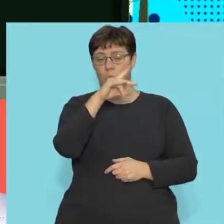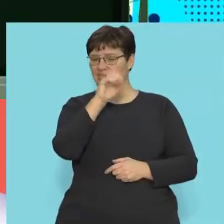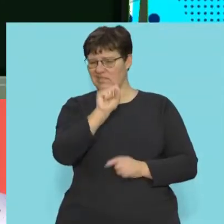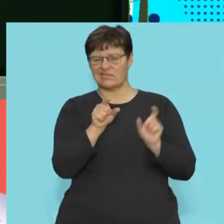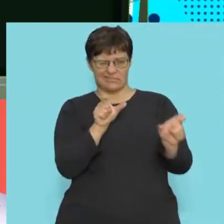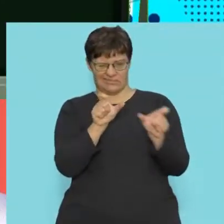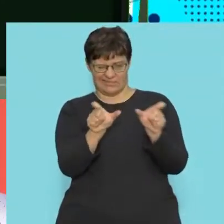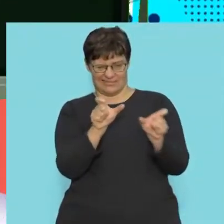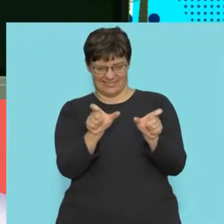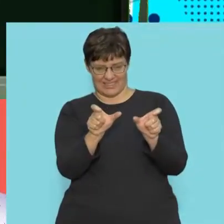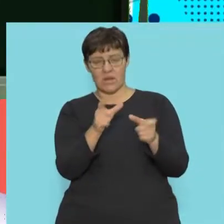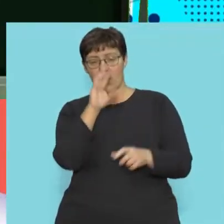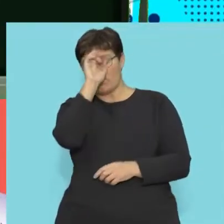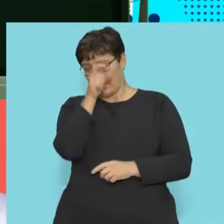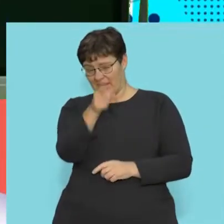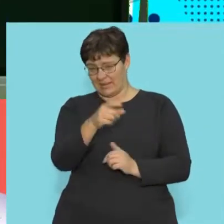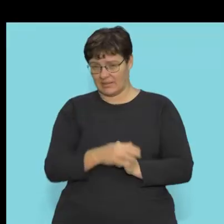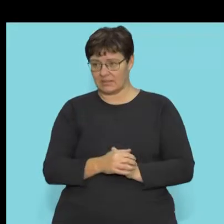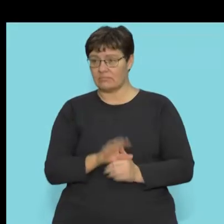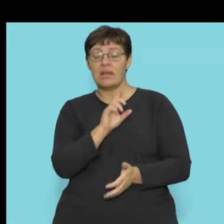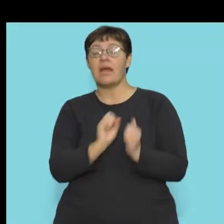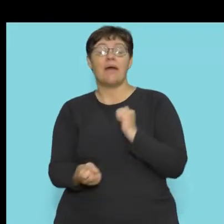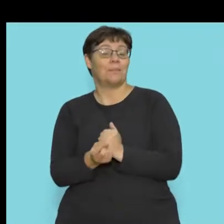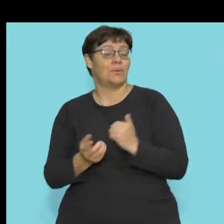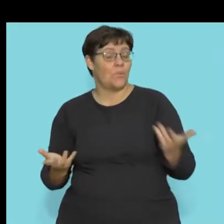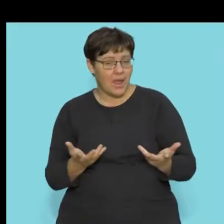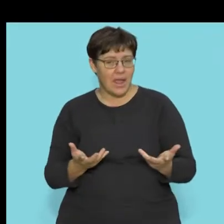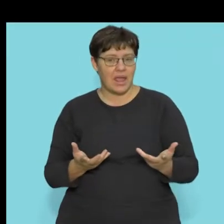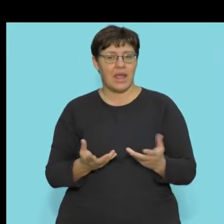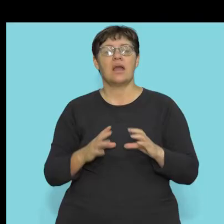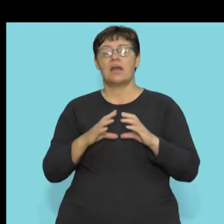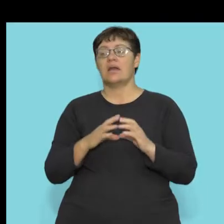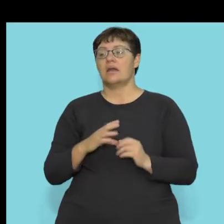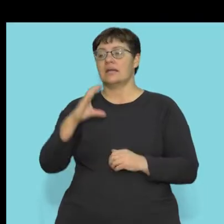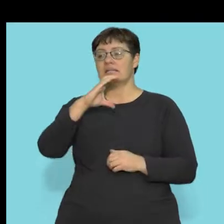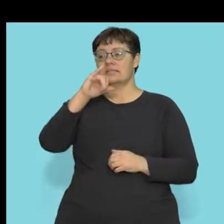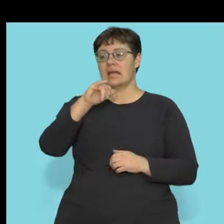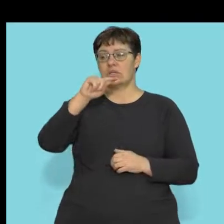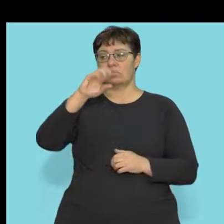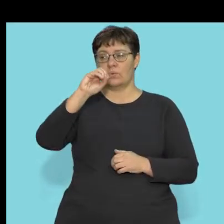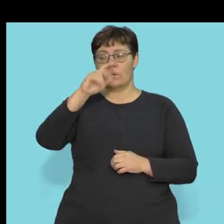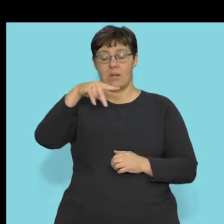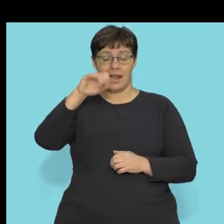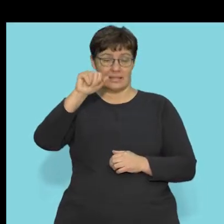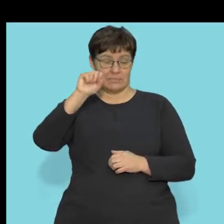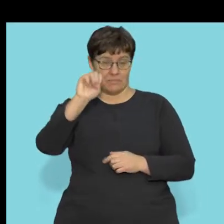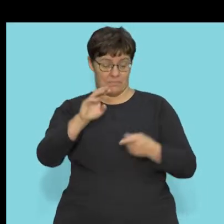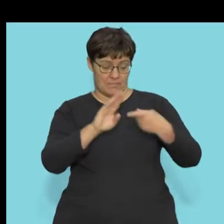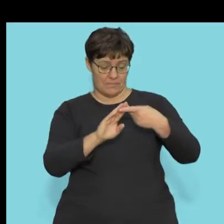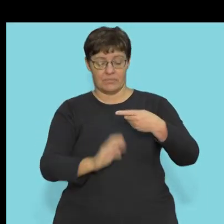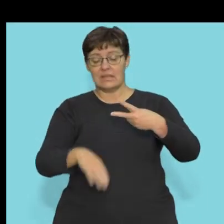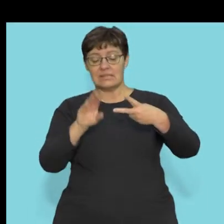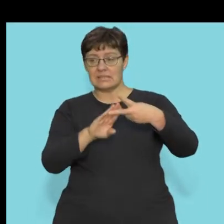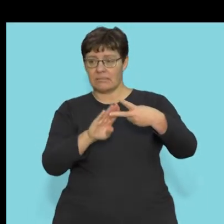glucose. So try and remember it that way. So this takes place in the cytoplasm. The second stage